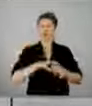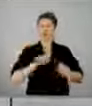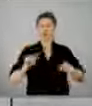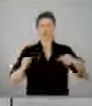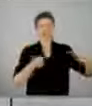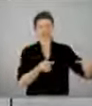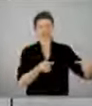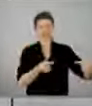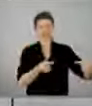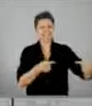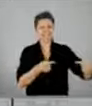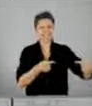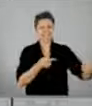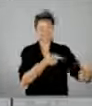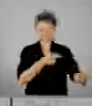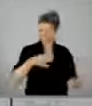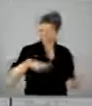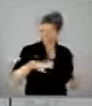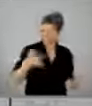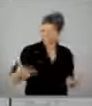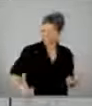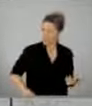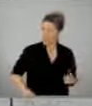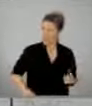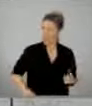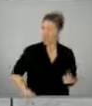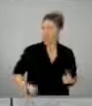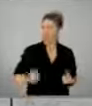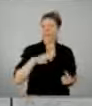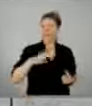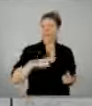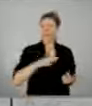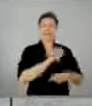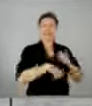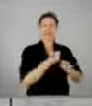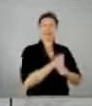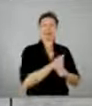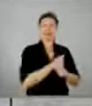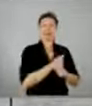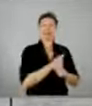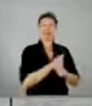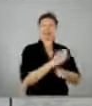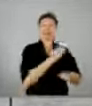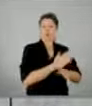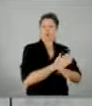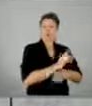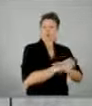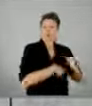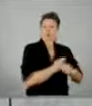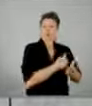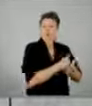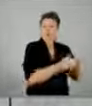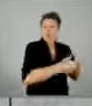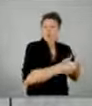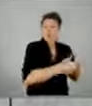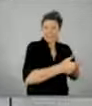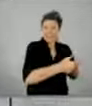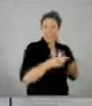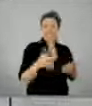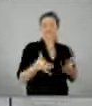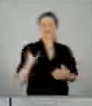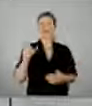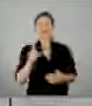get paid and that there's a pathway from casuals to permanent? I mean, is Labor going to drop the politics now and get on with it so we can get people back